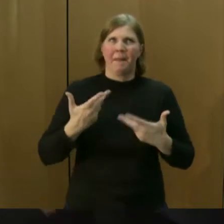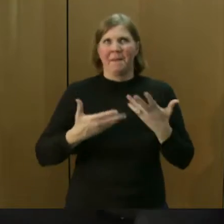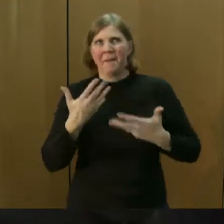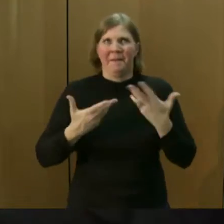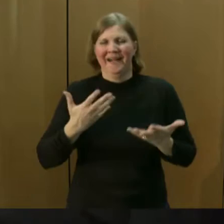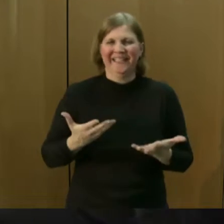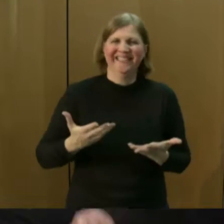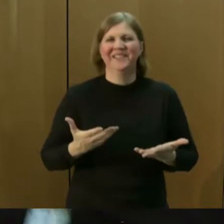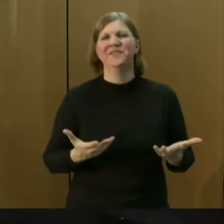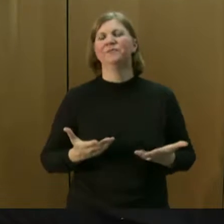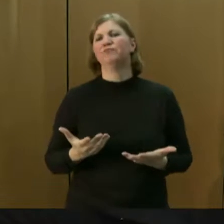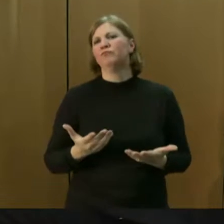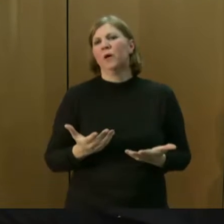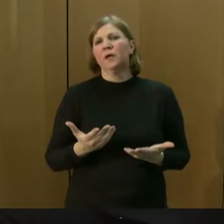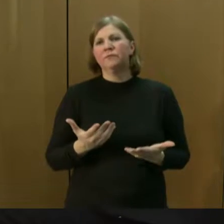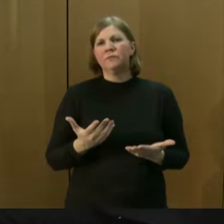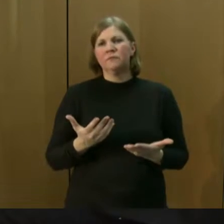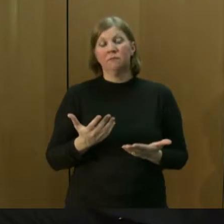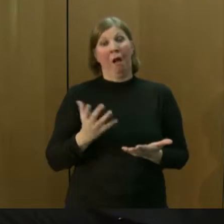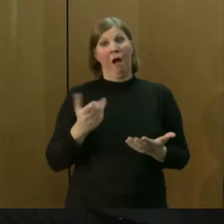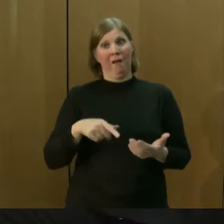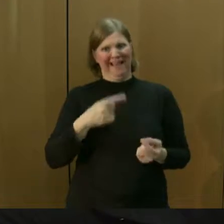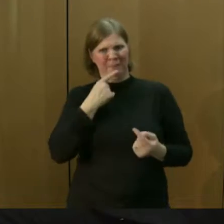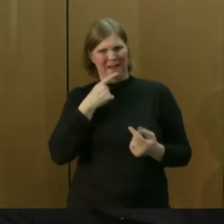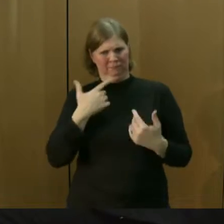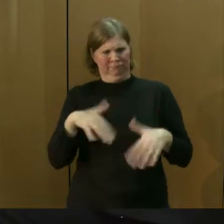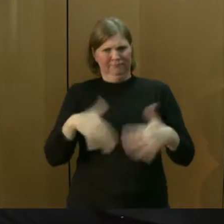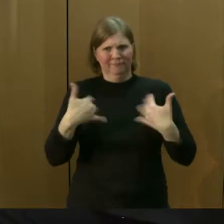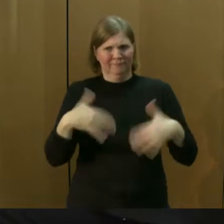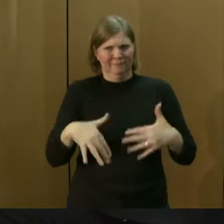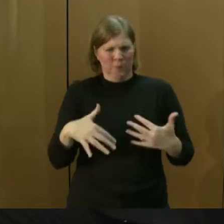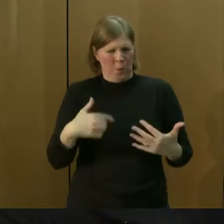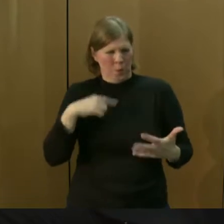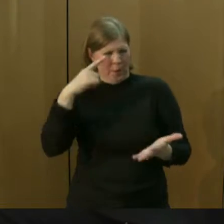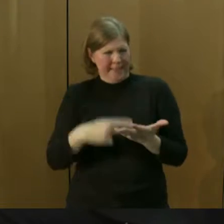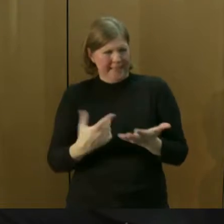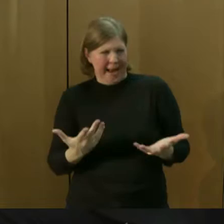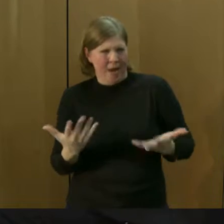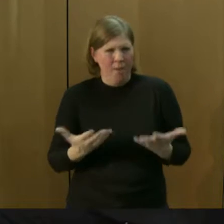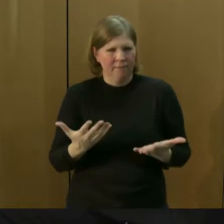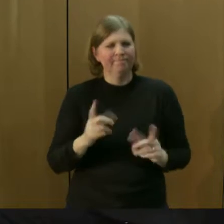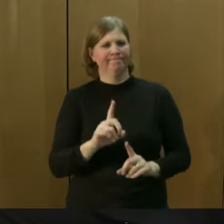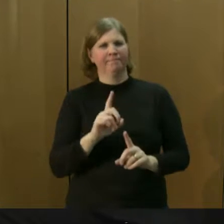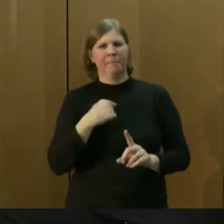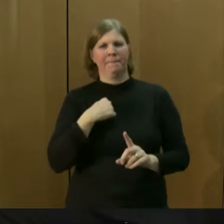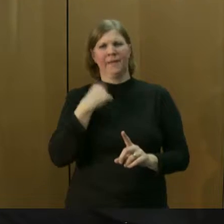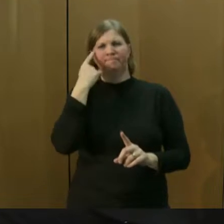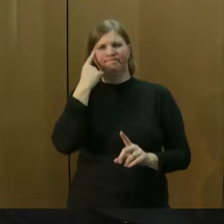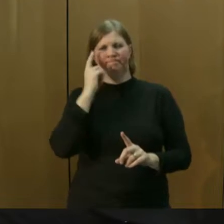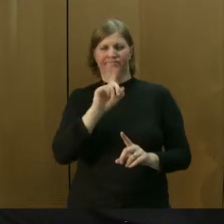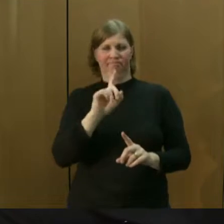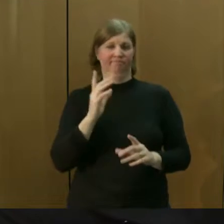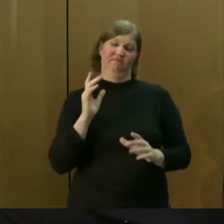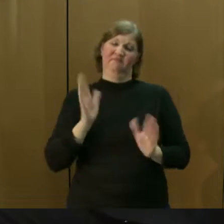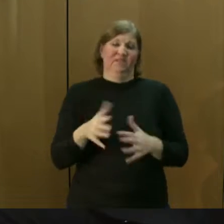sure, loads. I'll start with a map of Edinburgh and look at where the footfall is. Find out, if you don't know Edinburgh and you don't know the